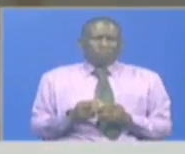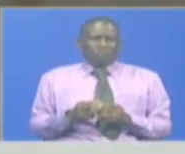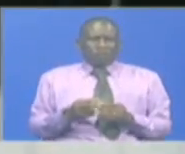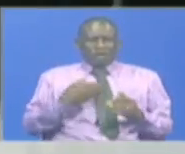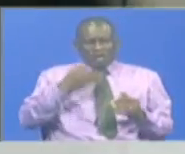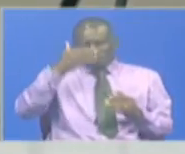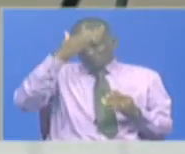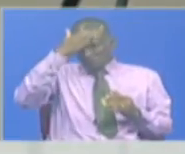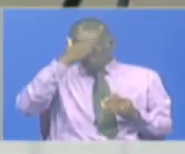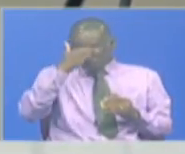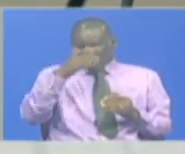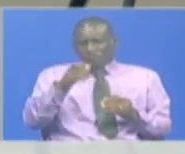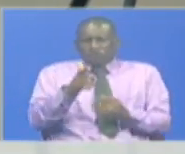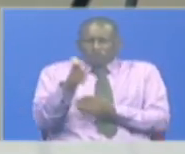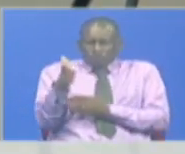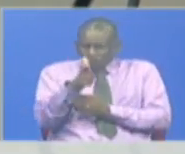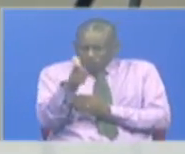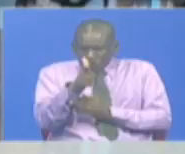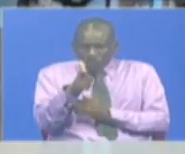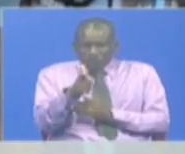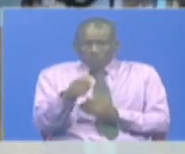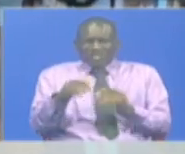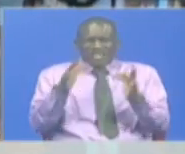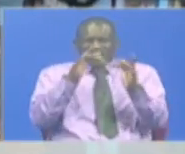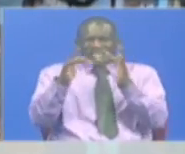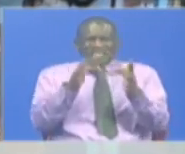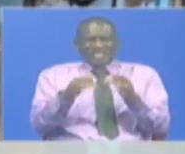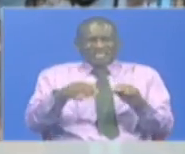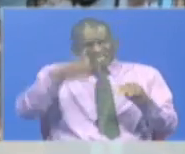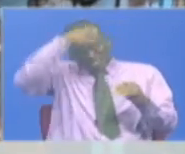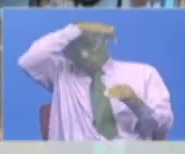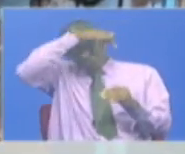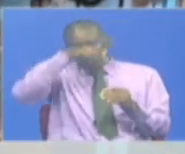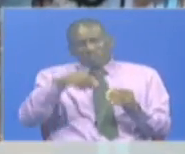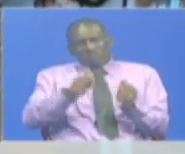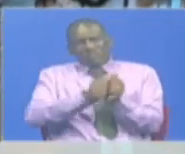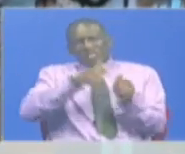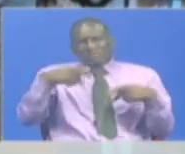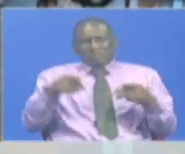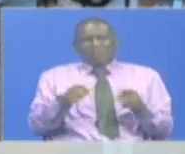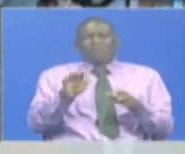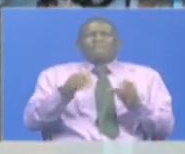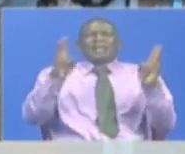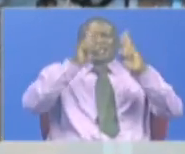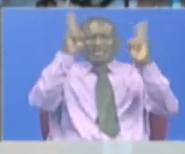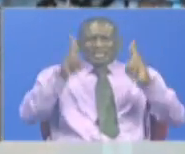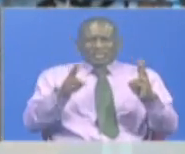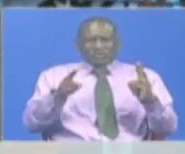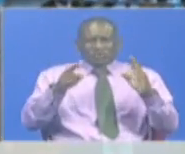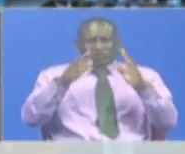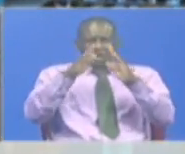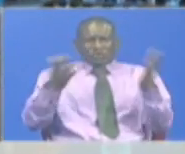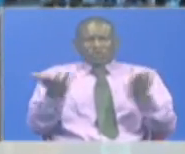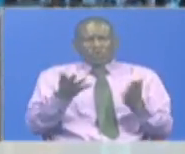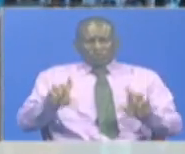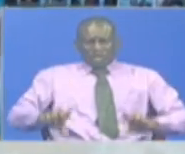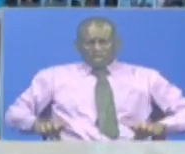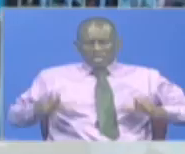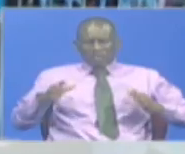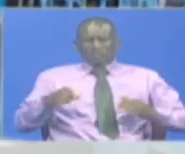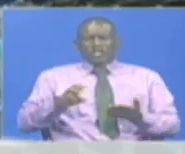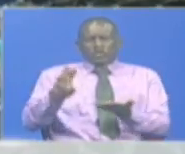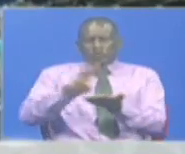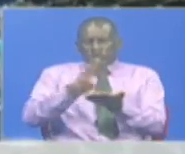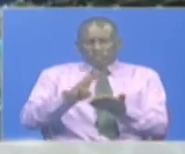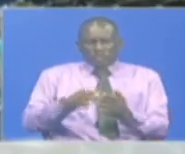virtual ceremony organized for her and other graduates by the International House, where she lives in Washington. Well,